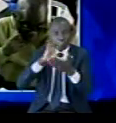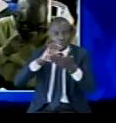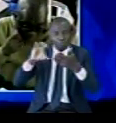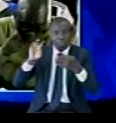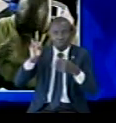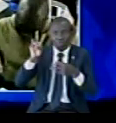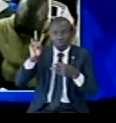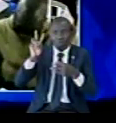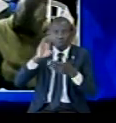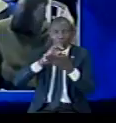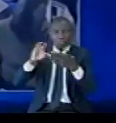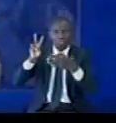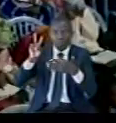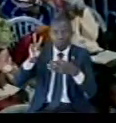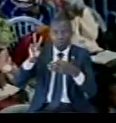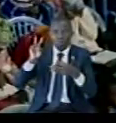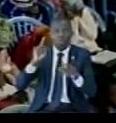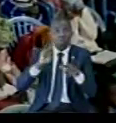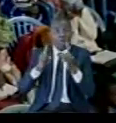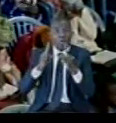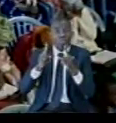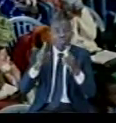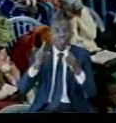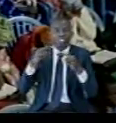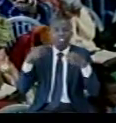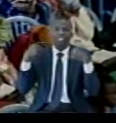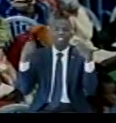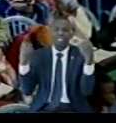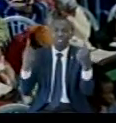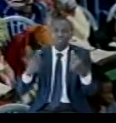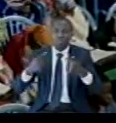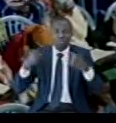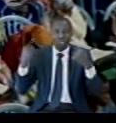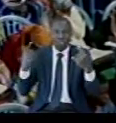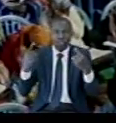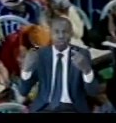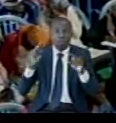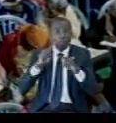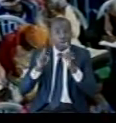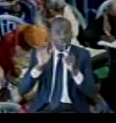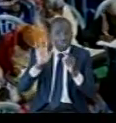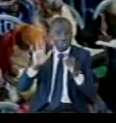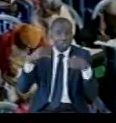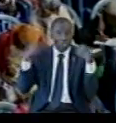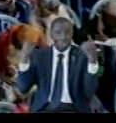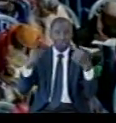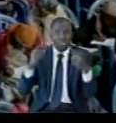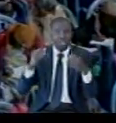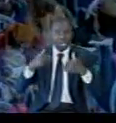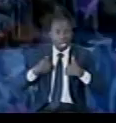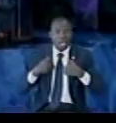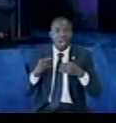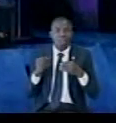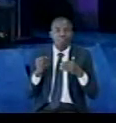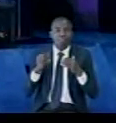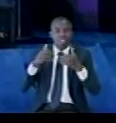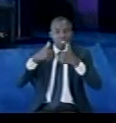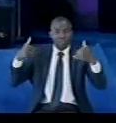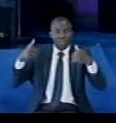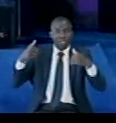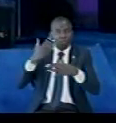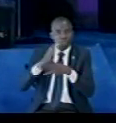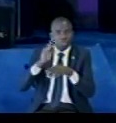In verse 2 it says, but your iniquities have separated between you and